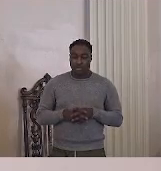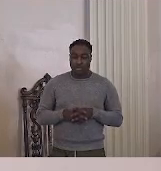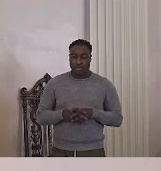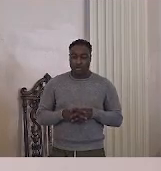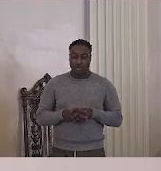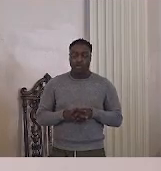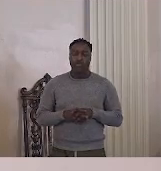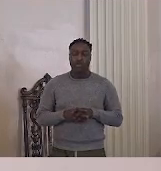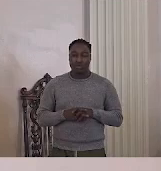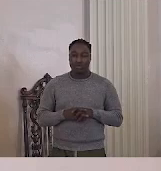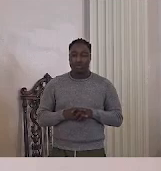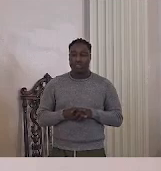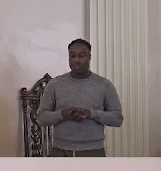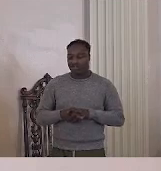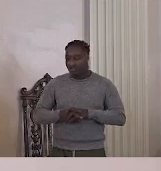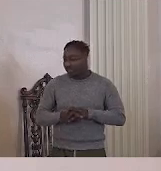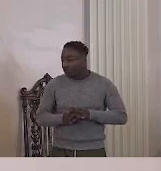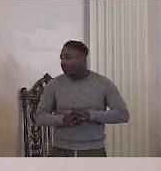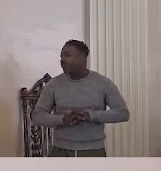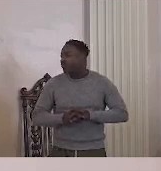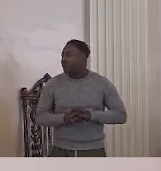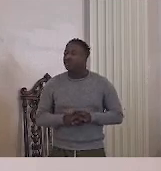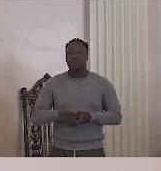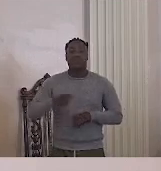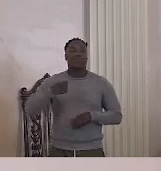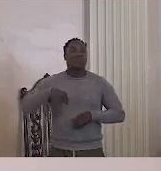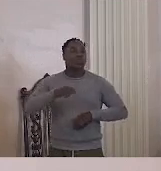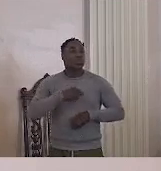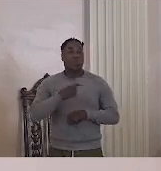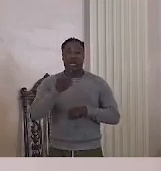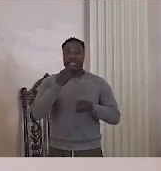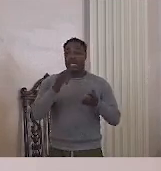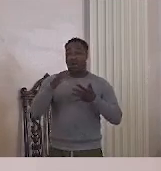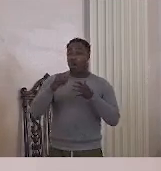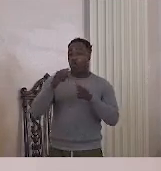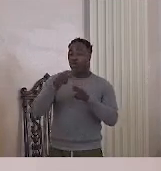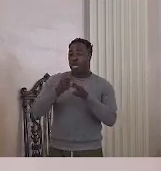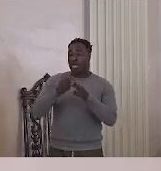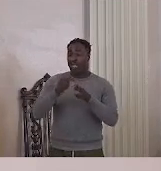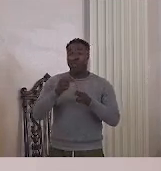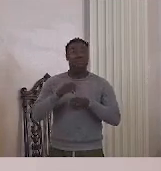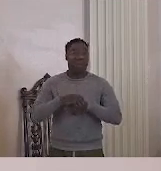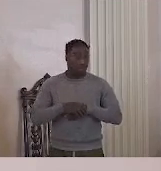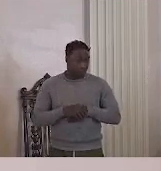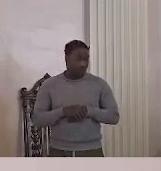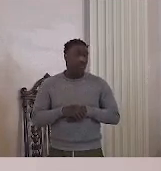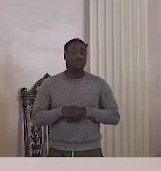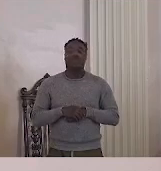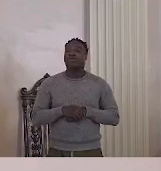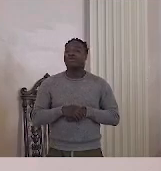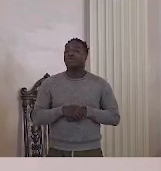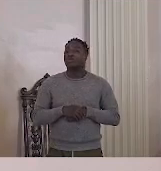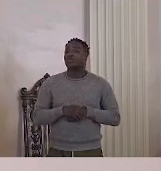We hold all those named and all those whose names remain in the silent sanctuaries of our hearts.